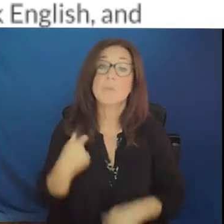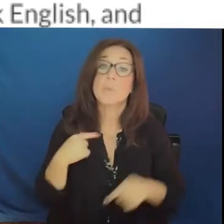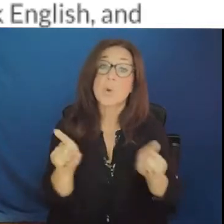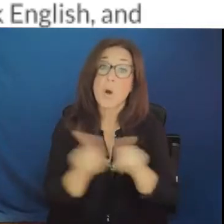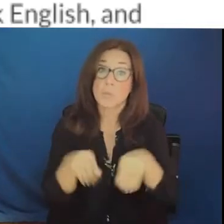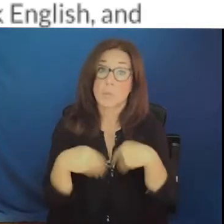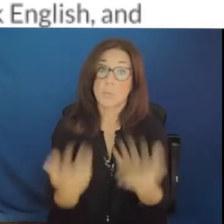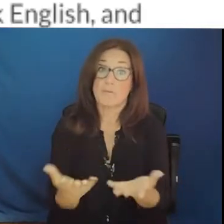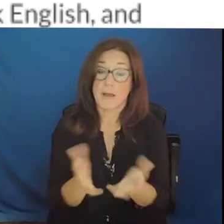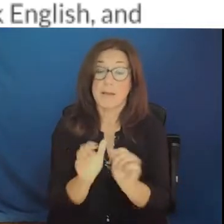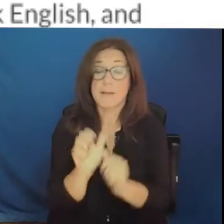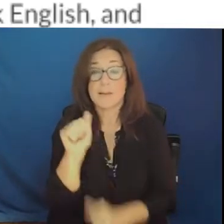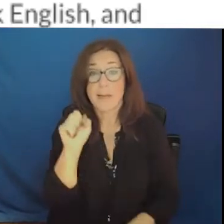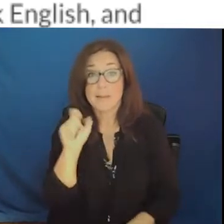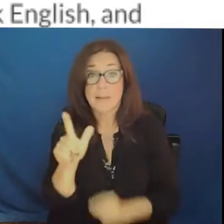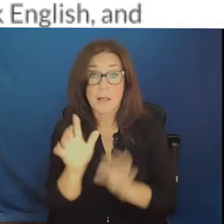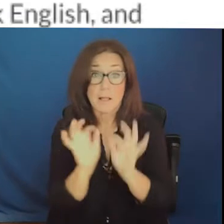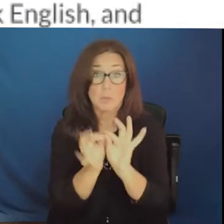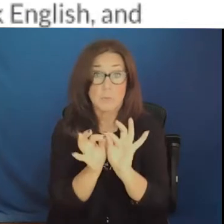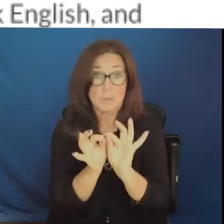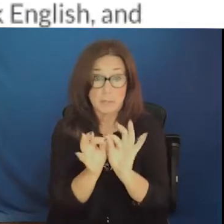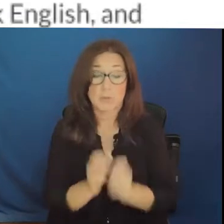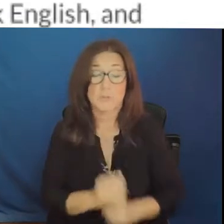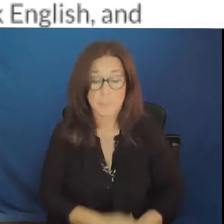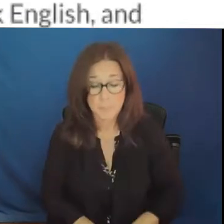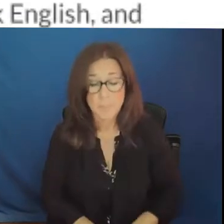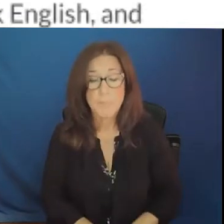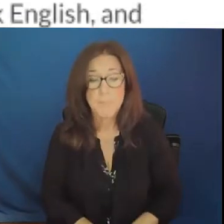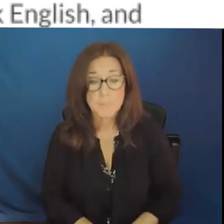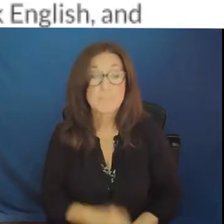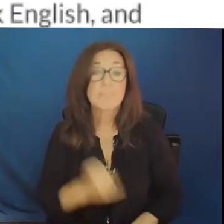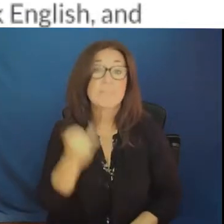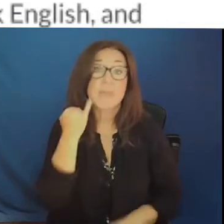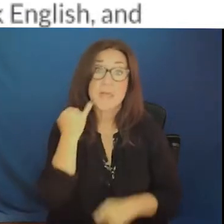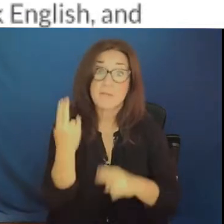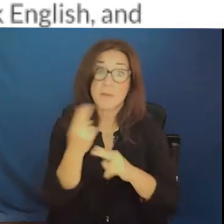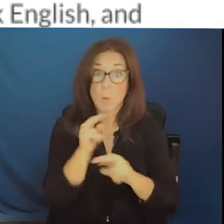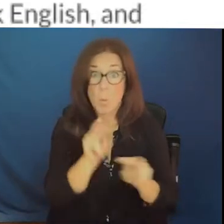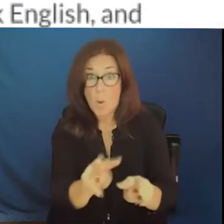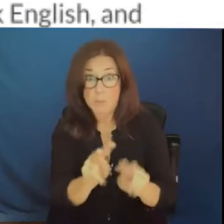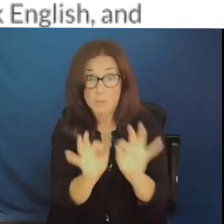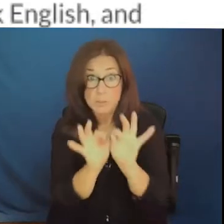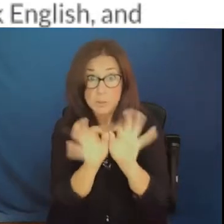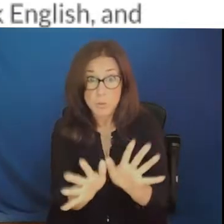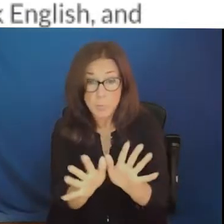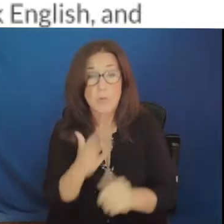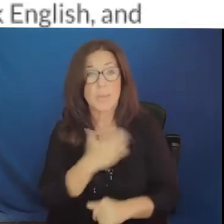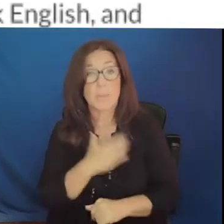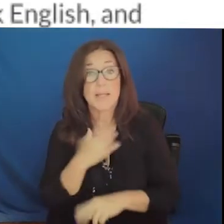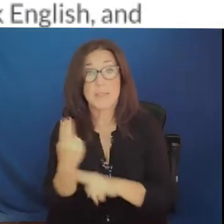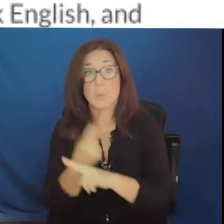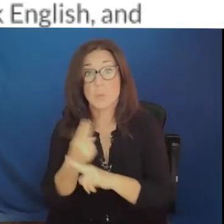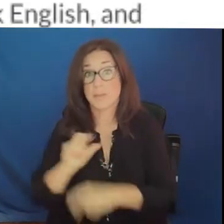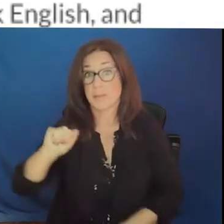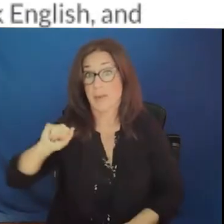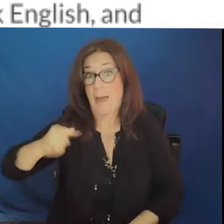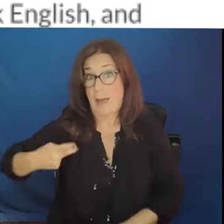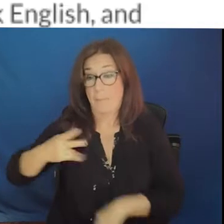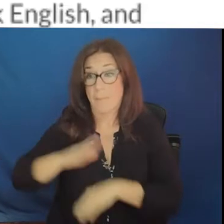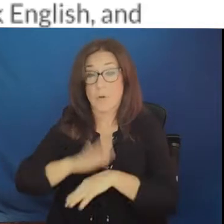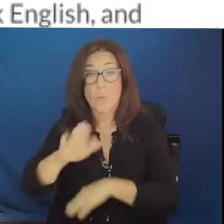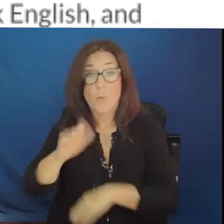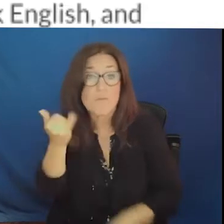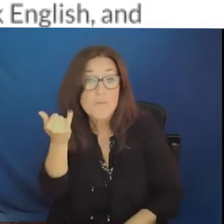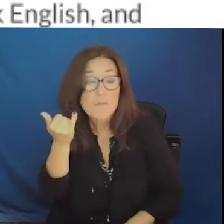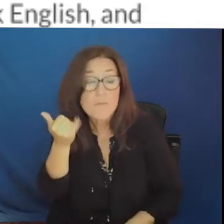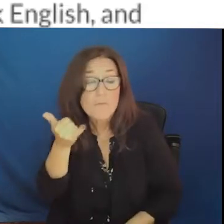using ASL interpretation, please use the Zoom app on your computer, tablet, or phone to join this meeting. If you